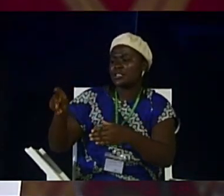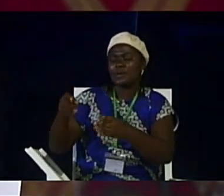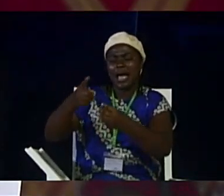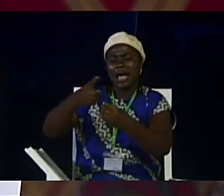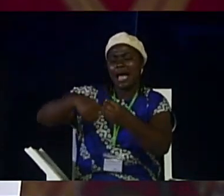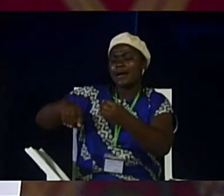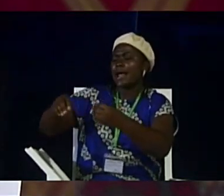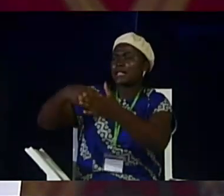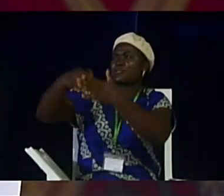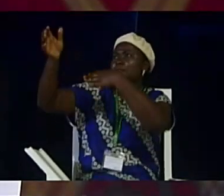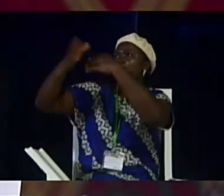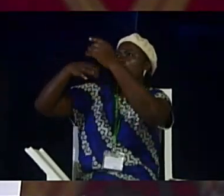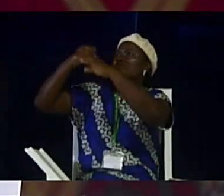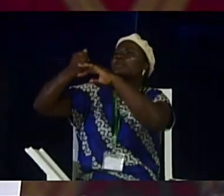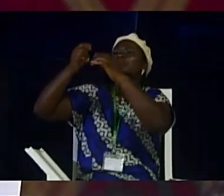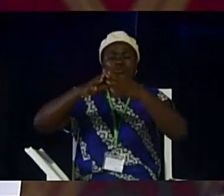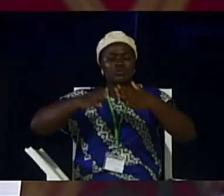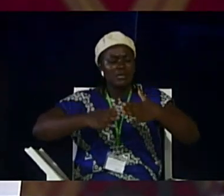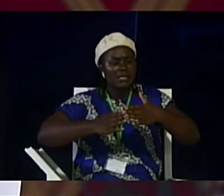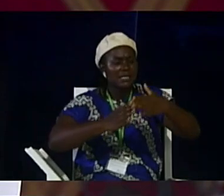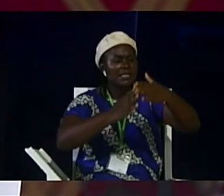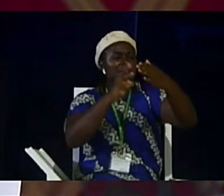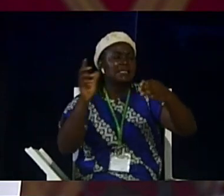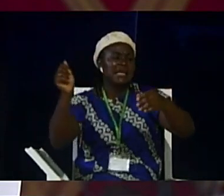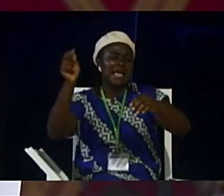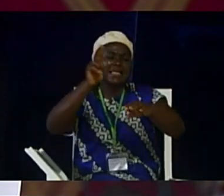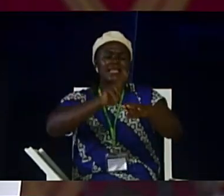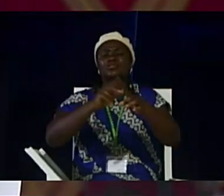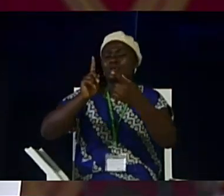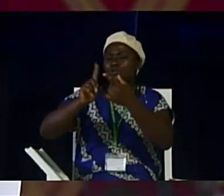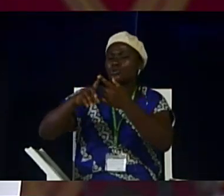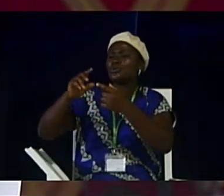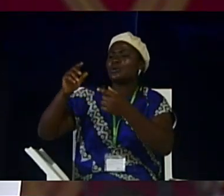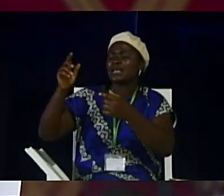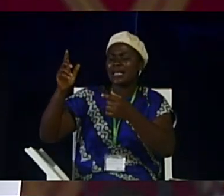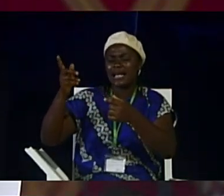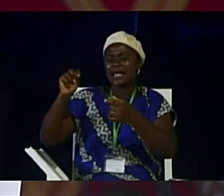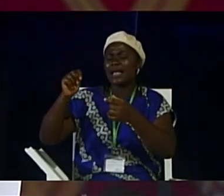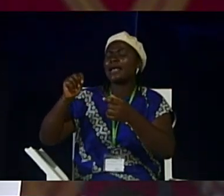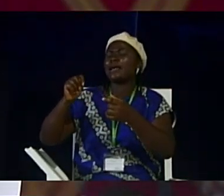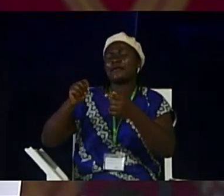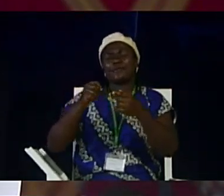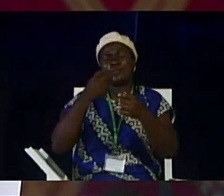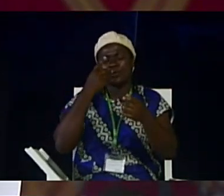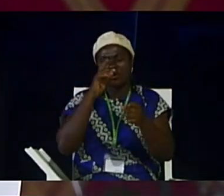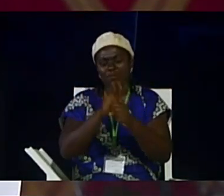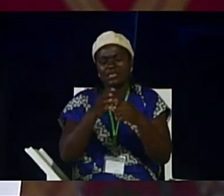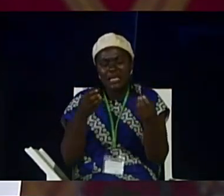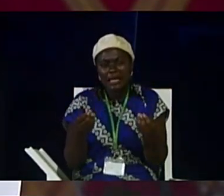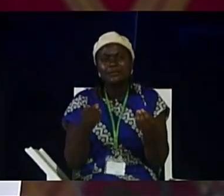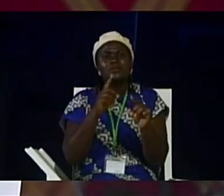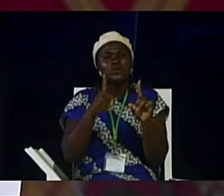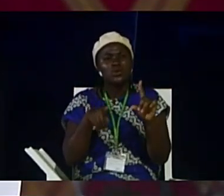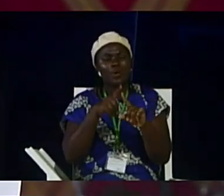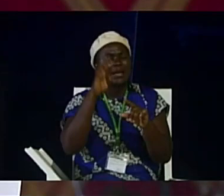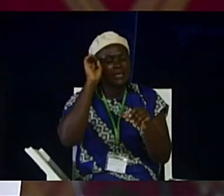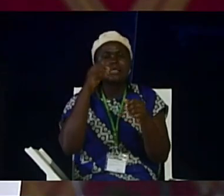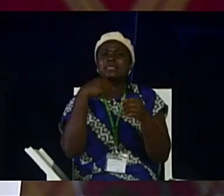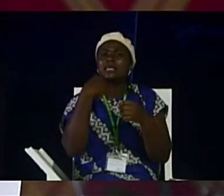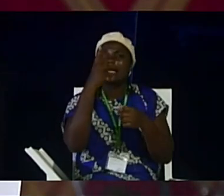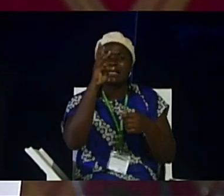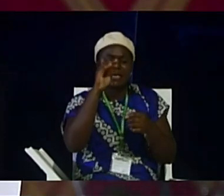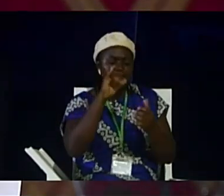to leading a nation to a promised land." When he told him